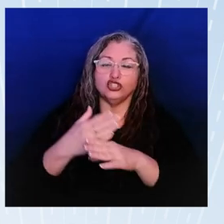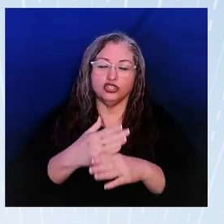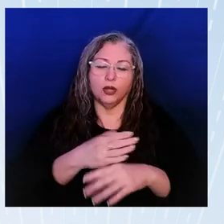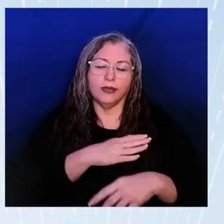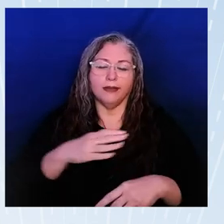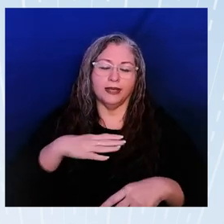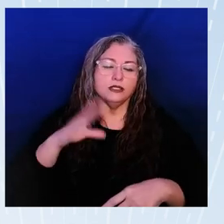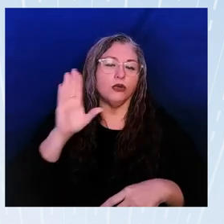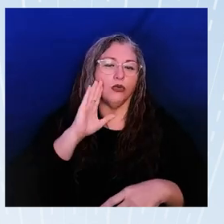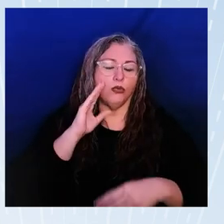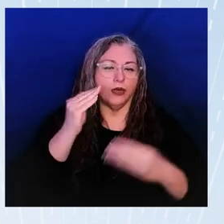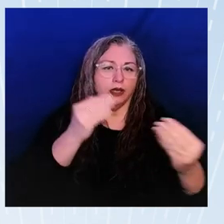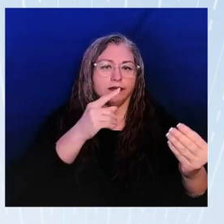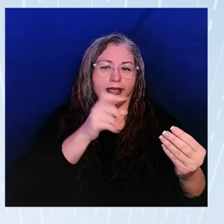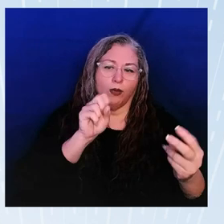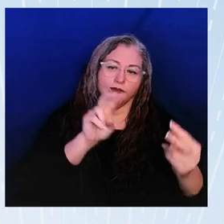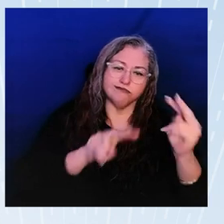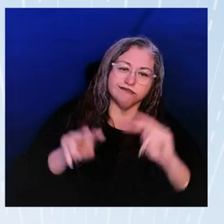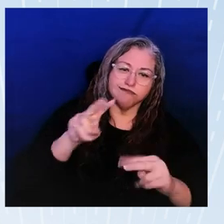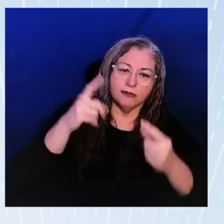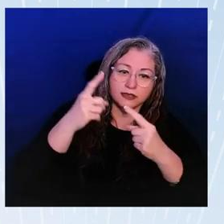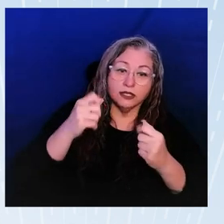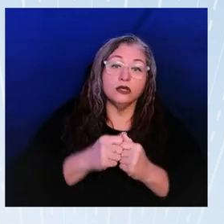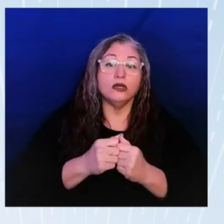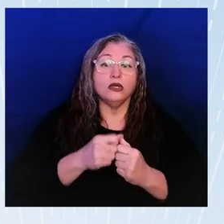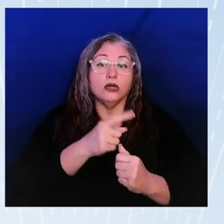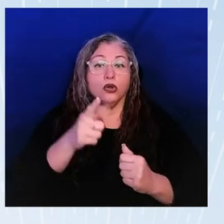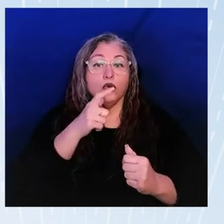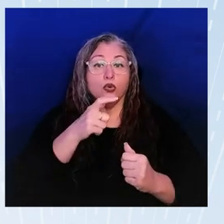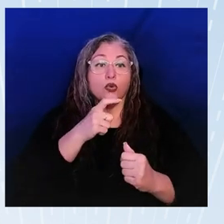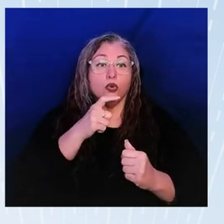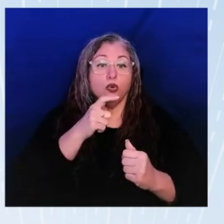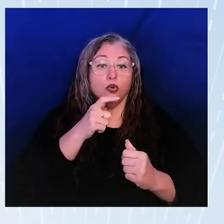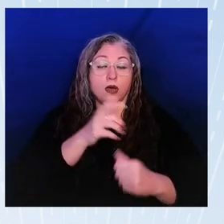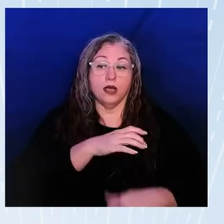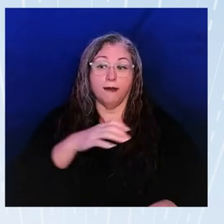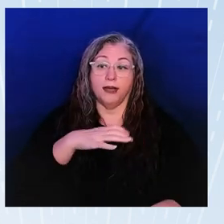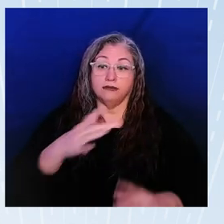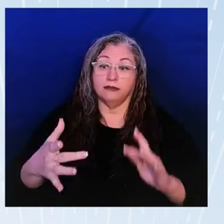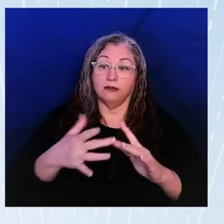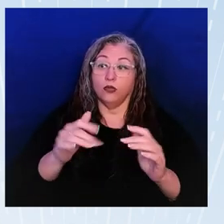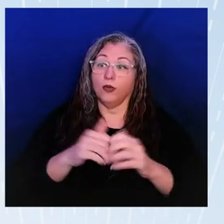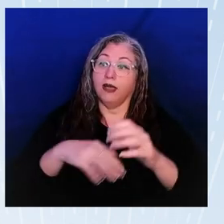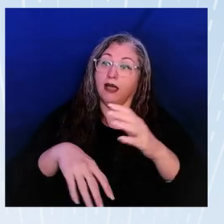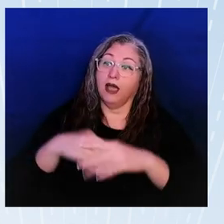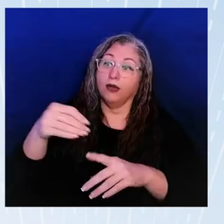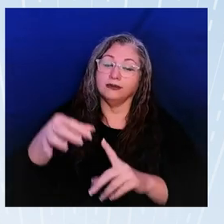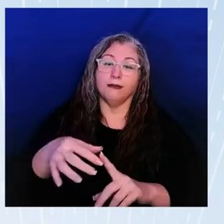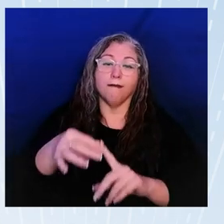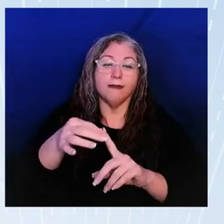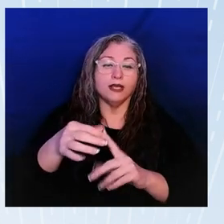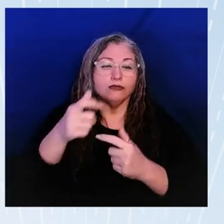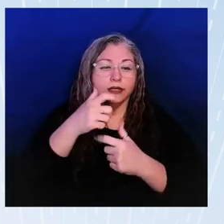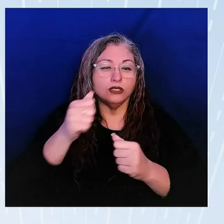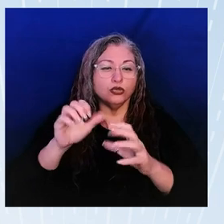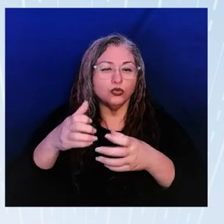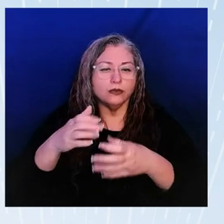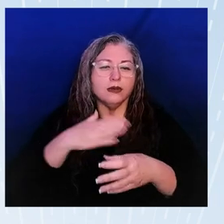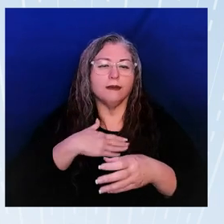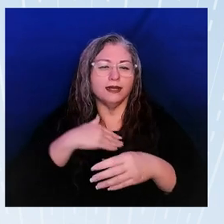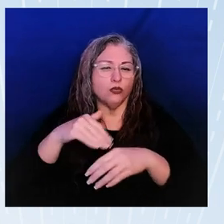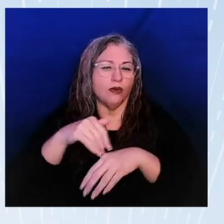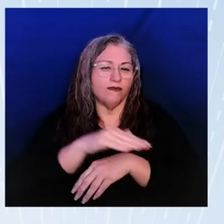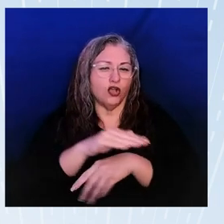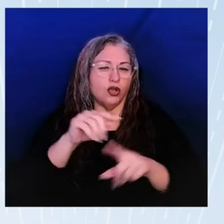their consideration. If any members of the commission are contacted by external special interest groups, please refer the contact to